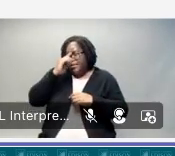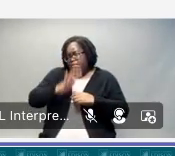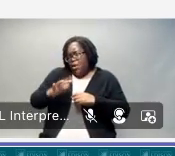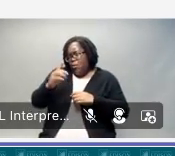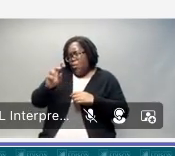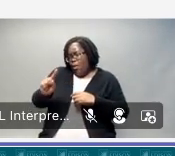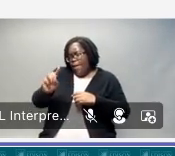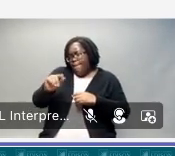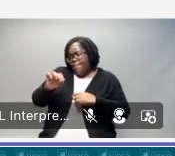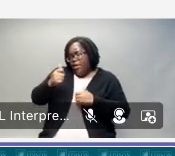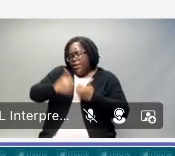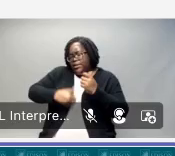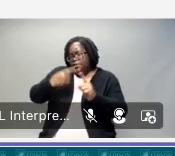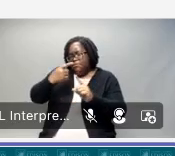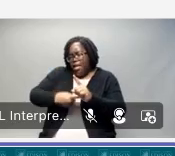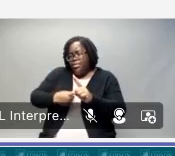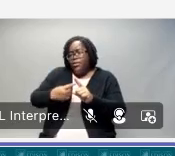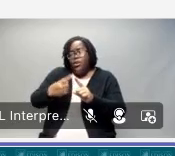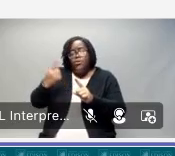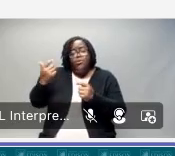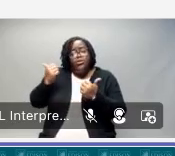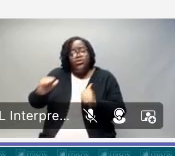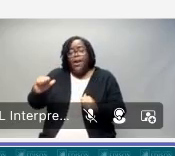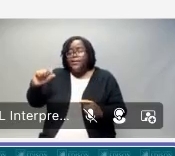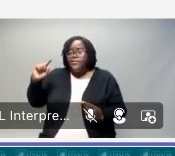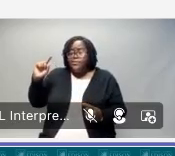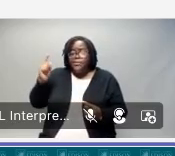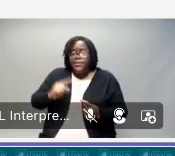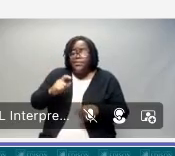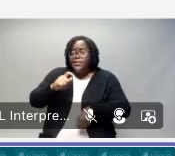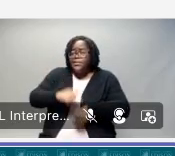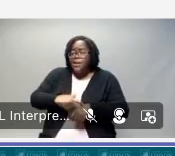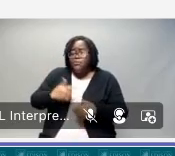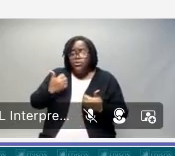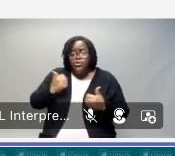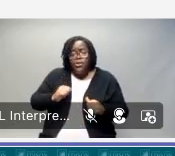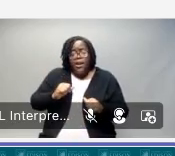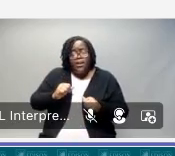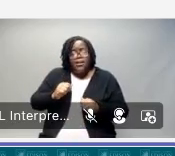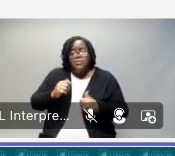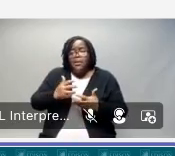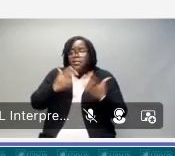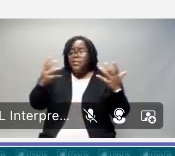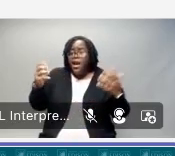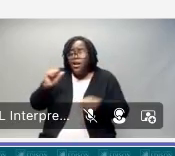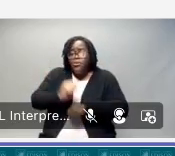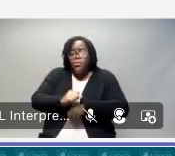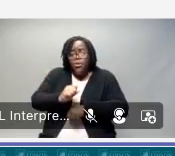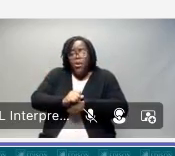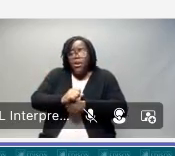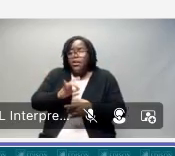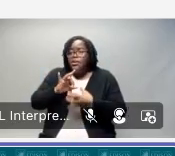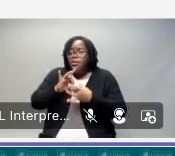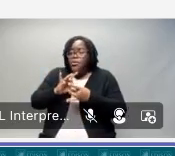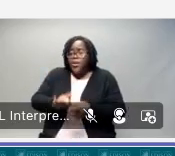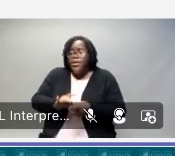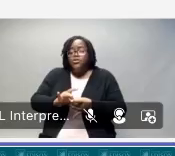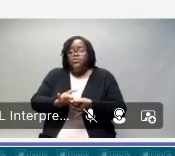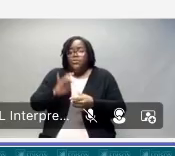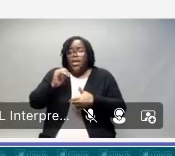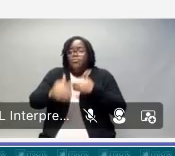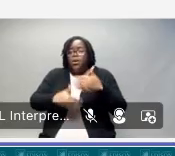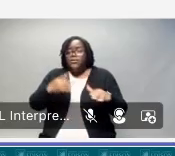executing. We're constantly trying to shorten that time frame, but there's a lot of work that goes into